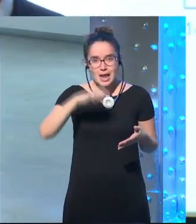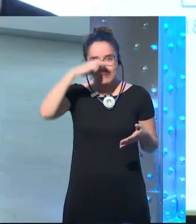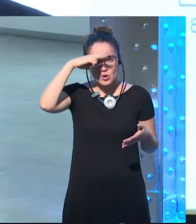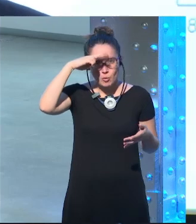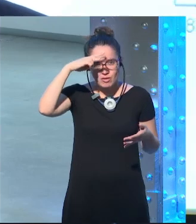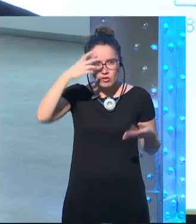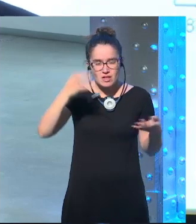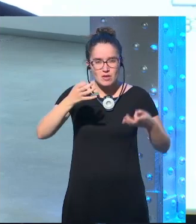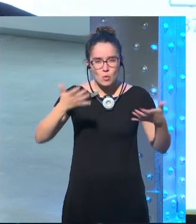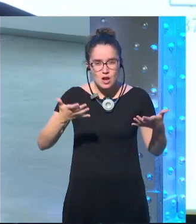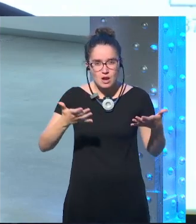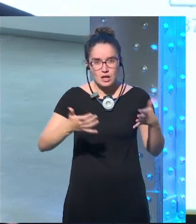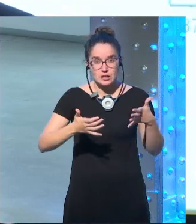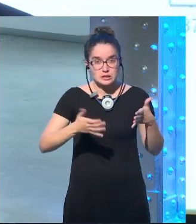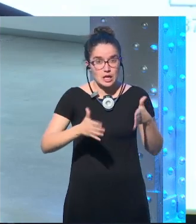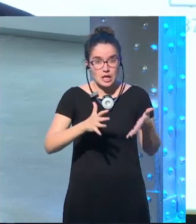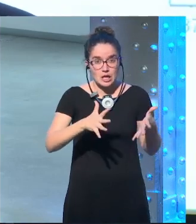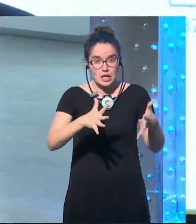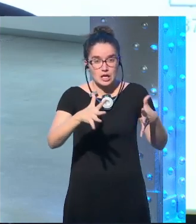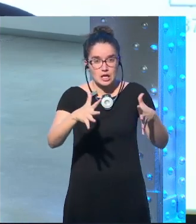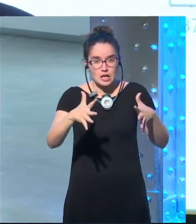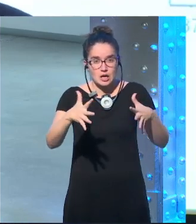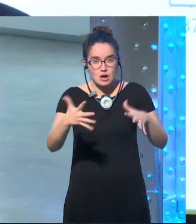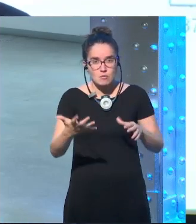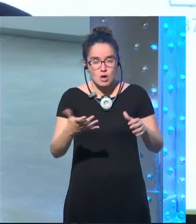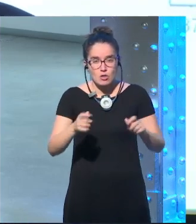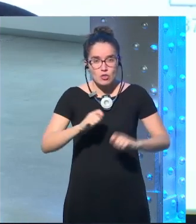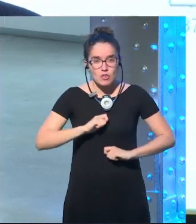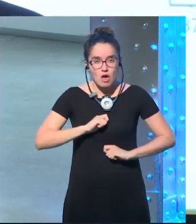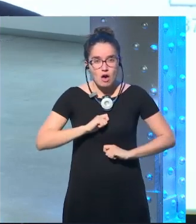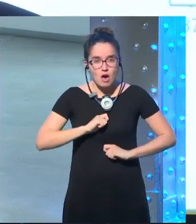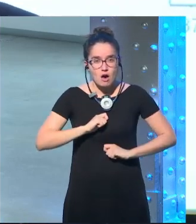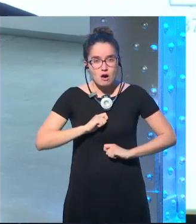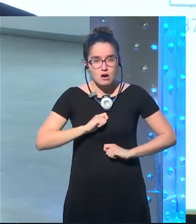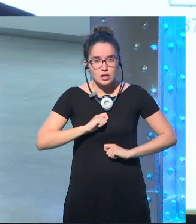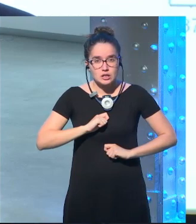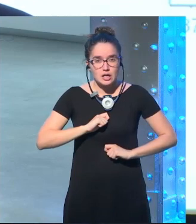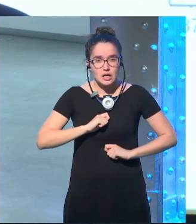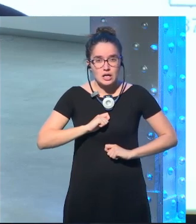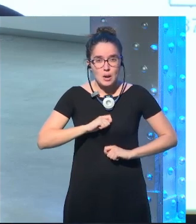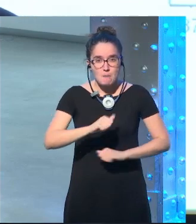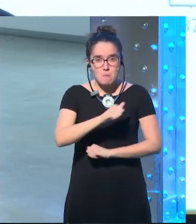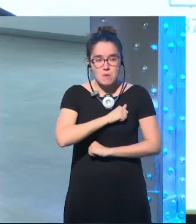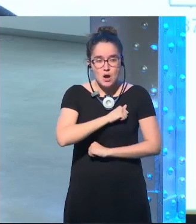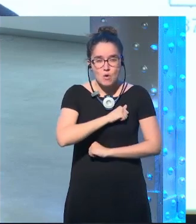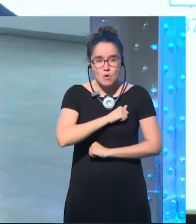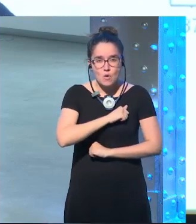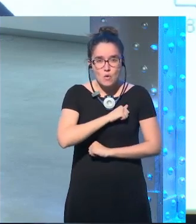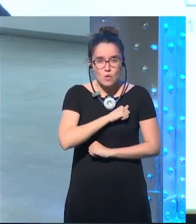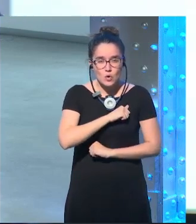increased non-employment, particularly among prime-aged men, is likely to